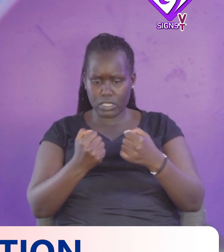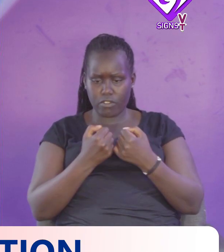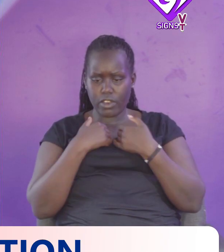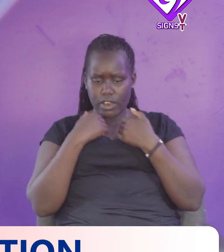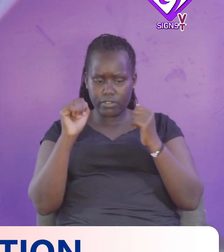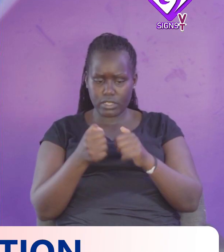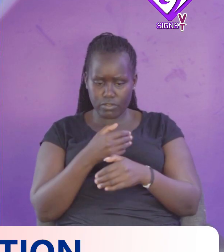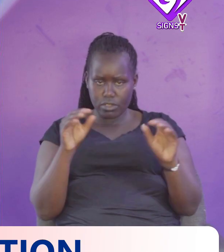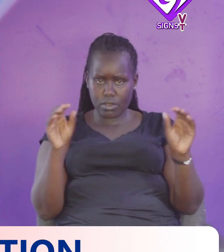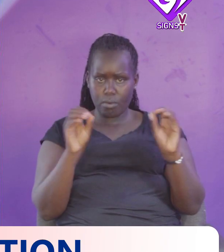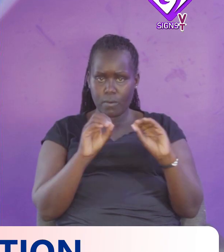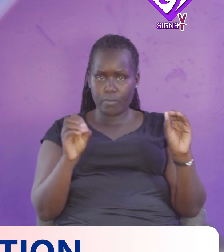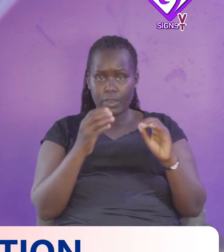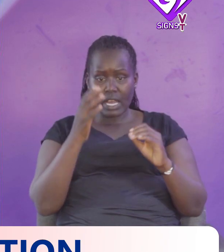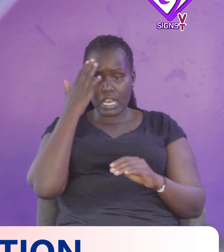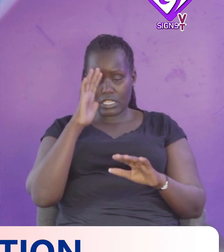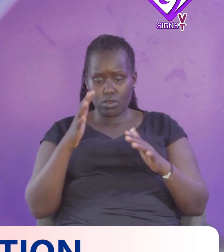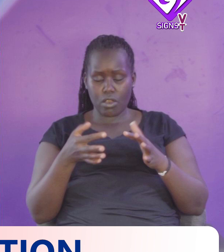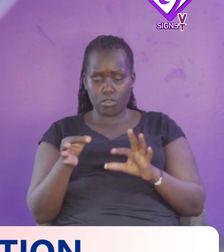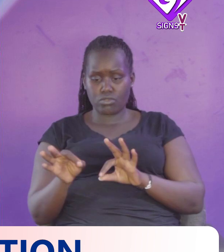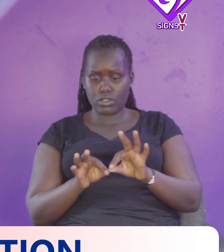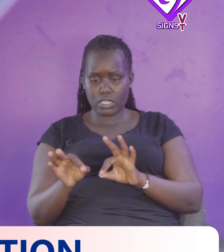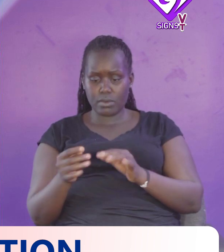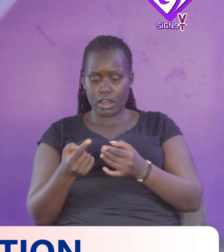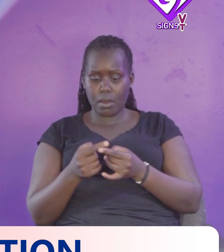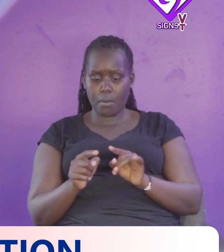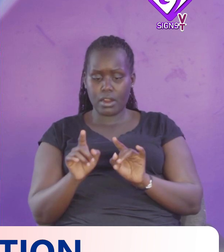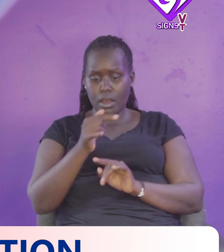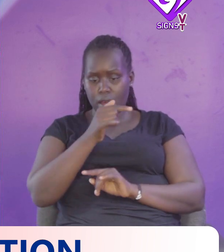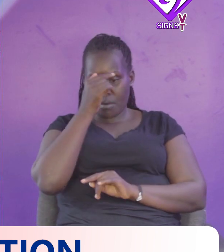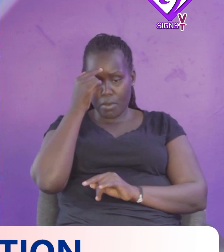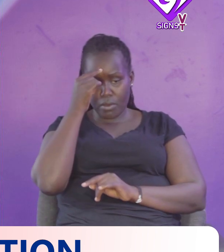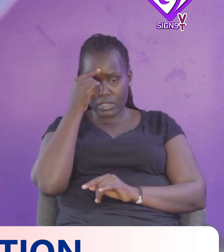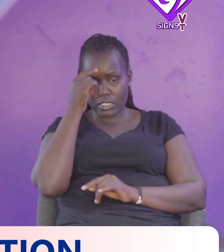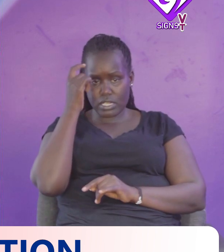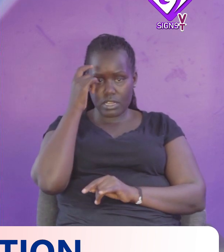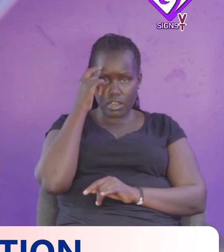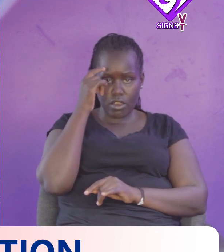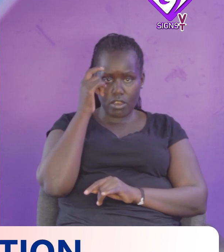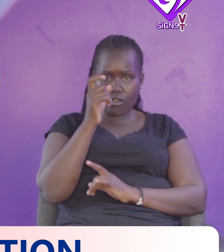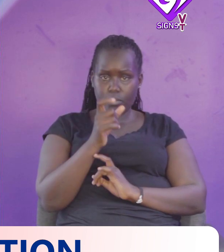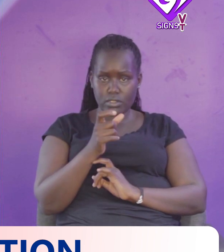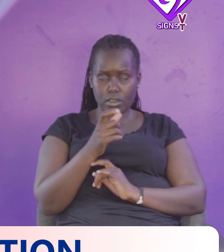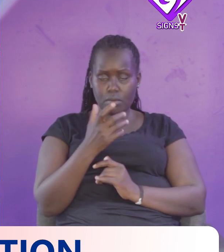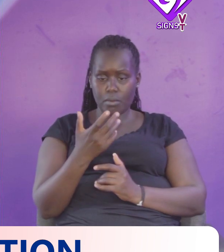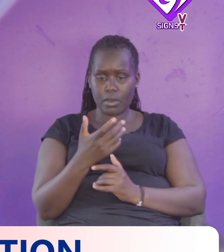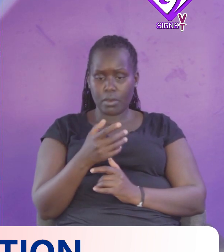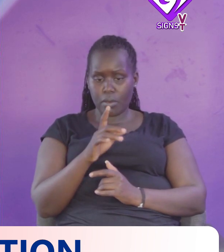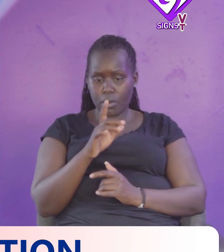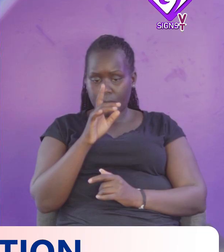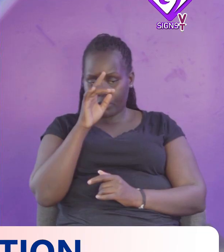you. I don't know how to explain this, but it is because the conscience of men, Mr. Jonah, have been so